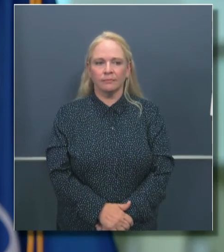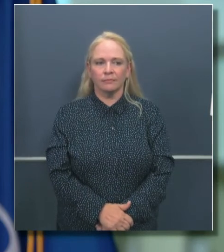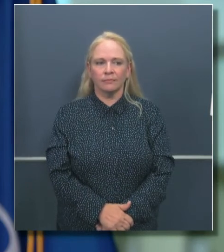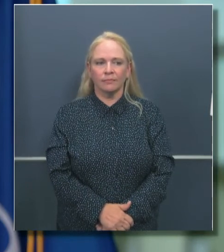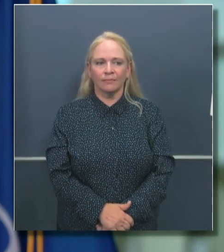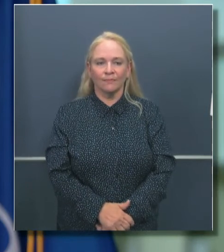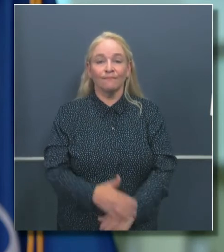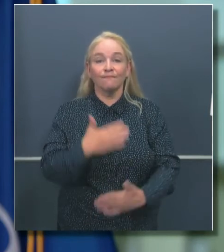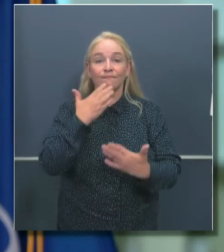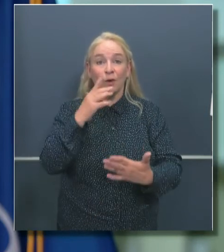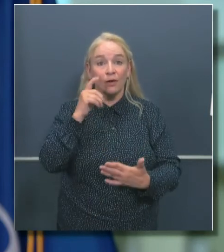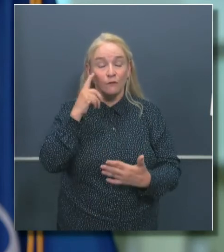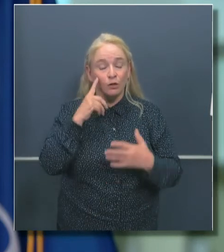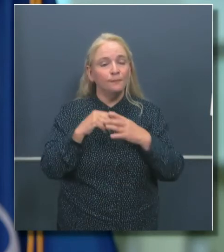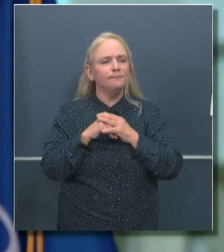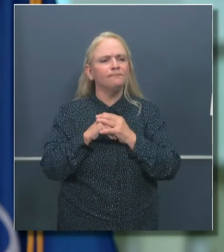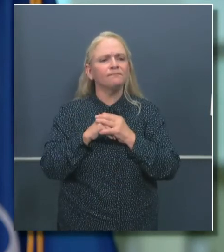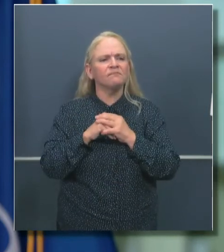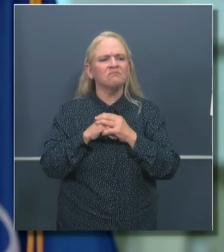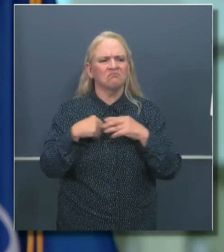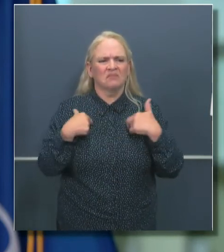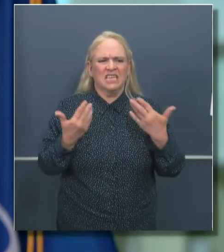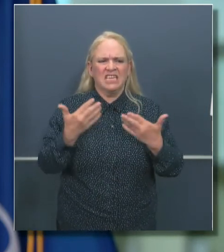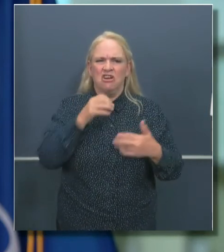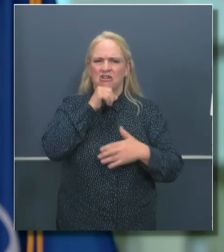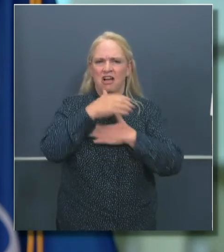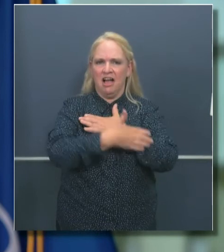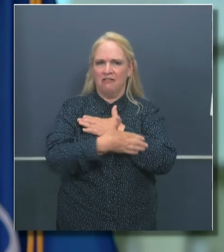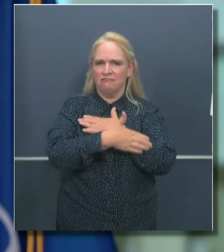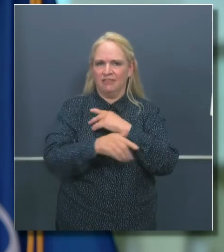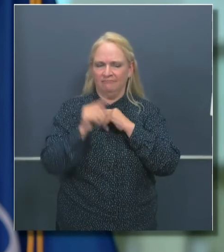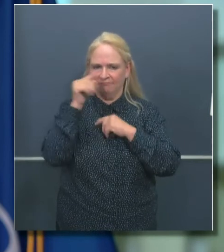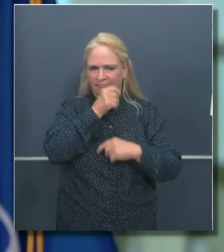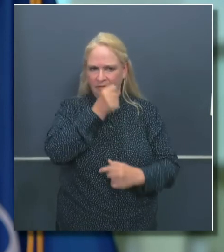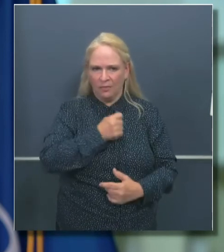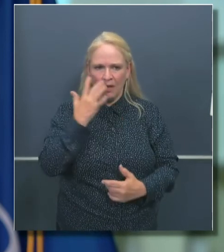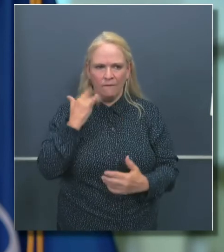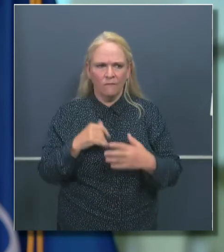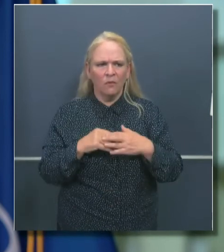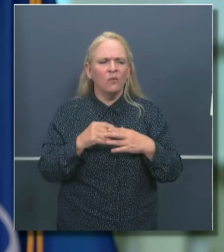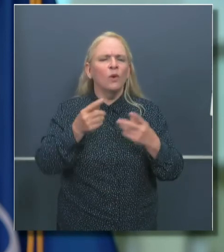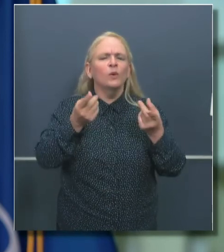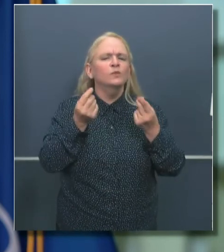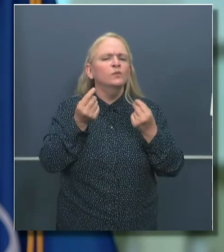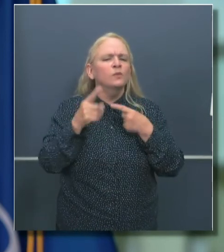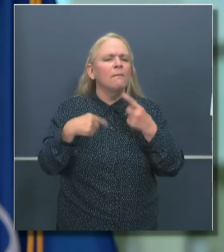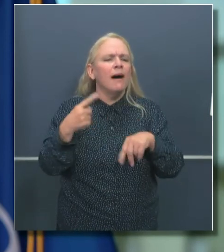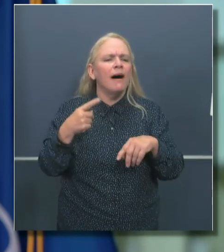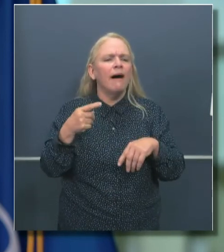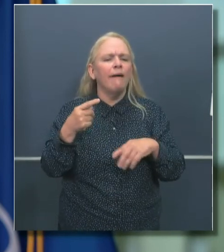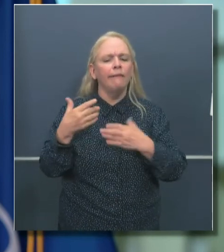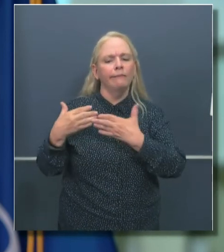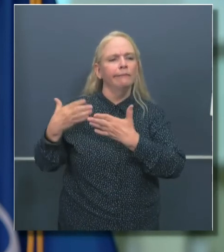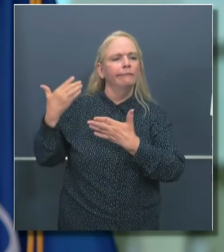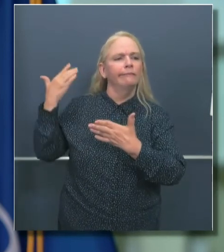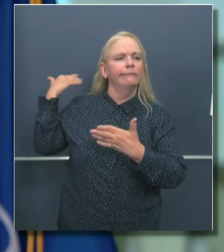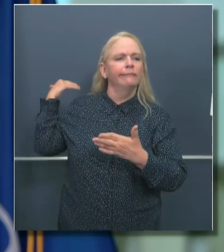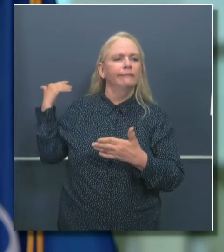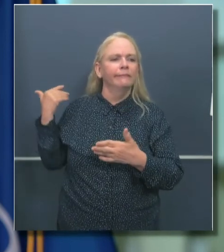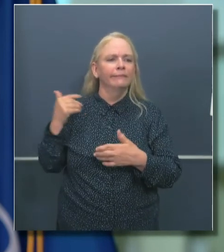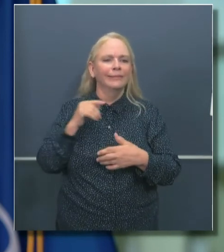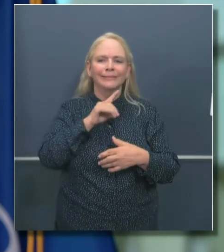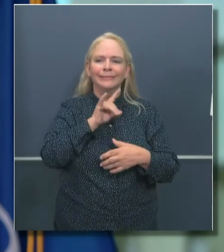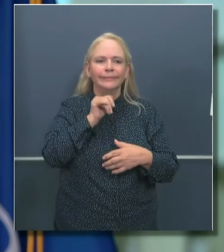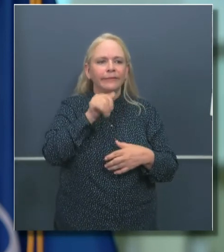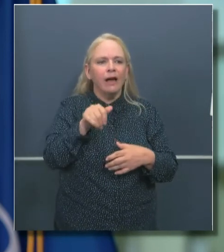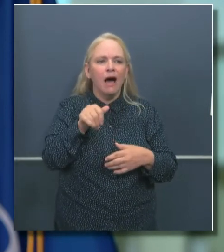here from Orange County and just wanted to know what will be done about Orange County's past disregard for enforcing mask orders, stuff